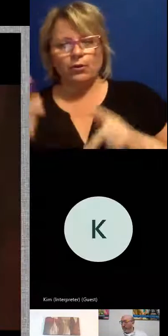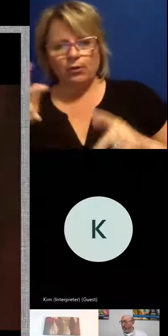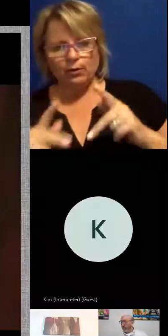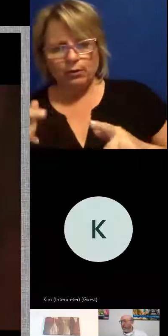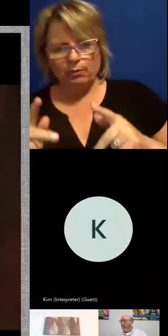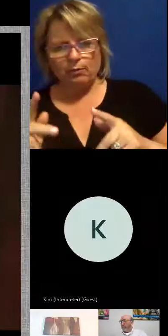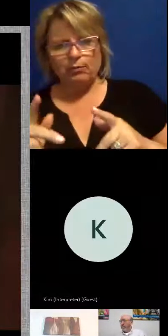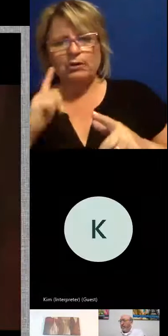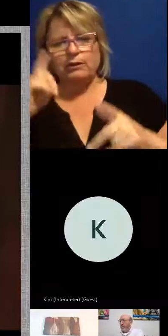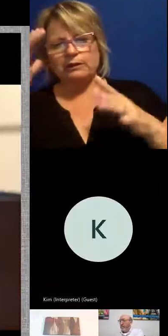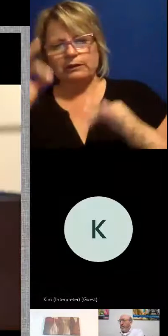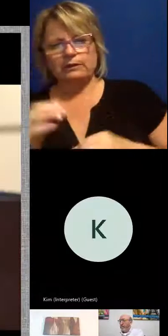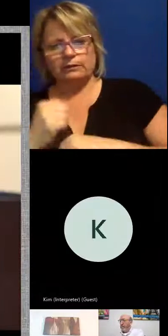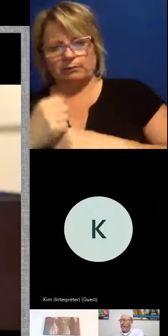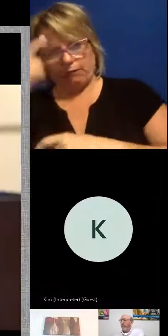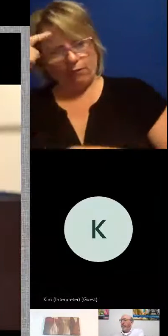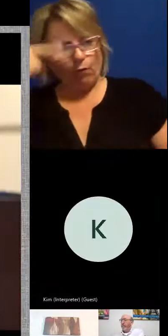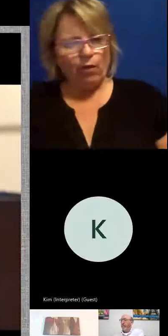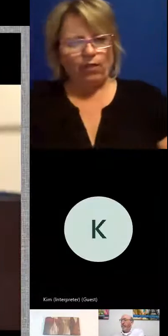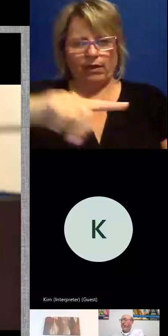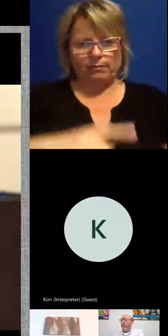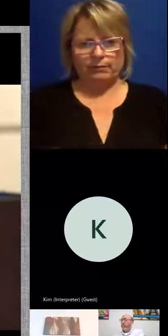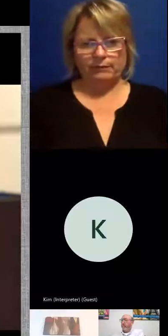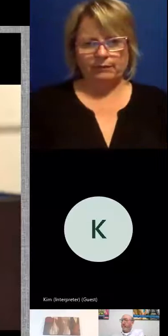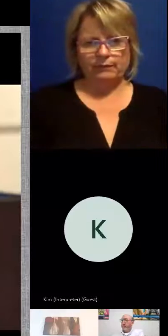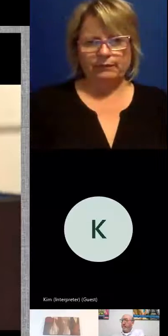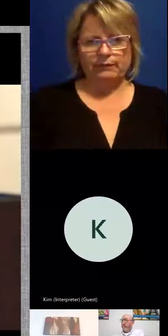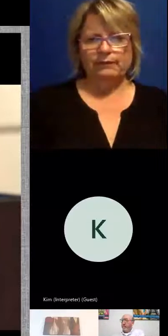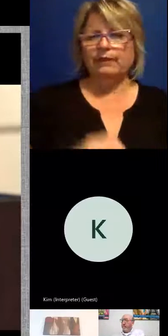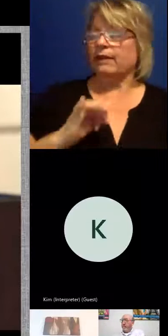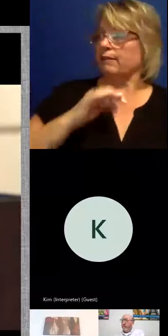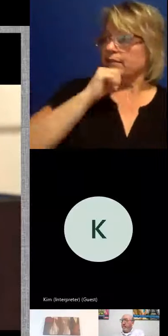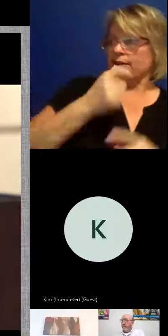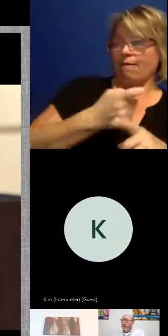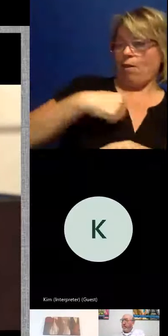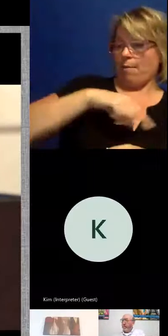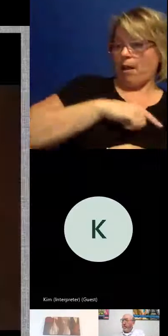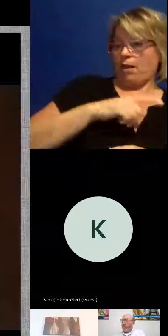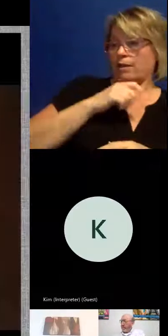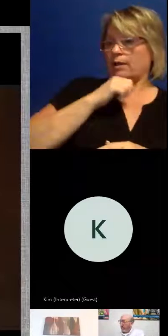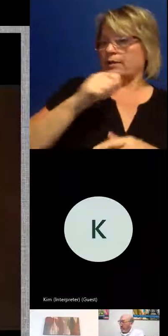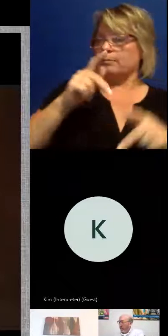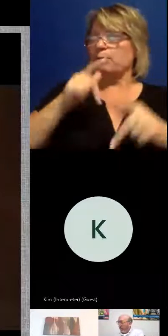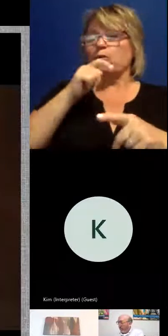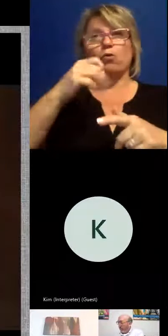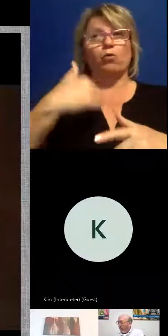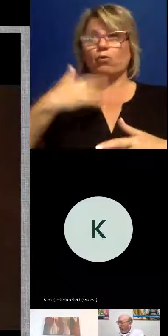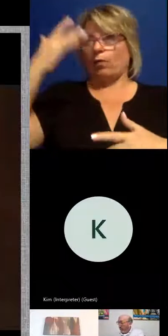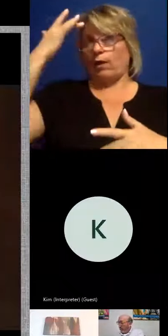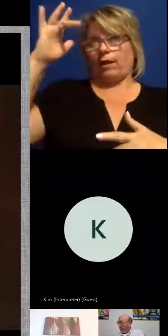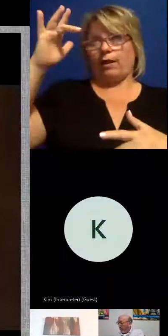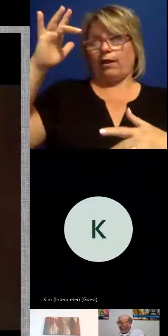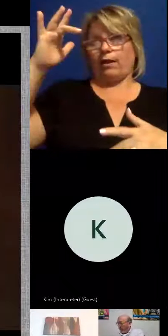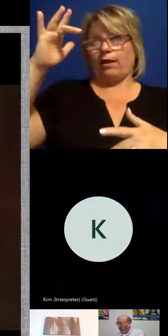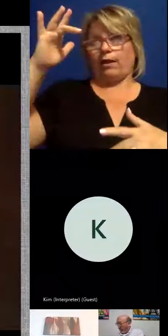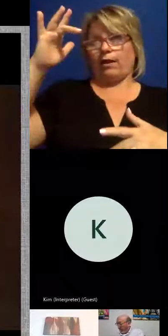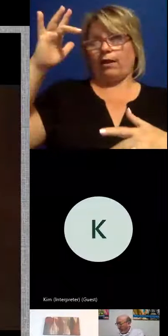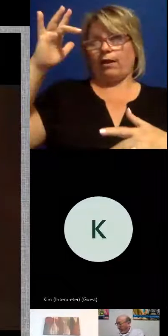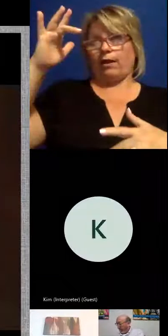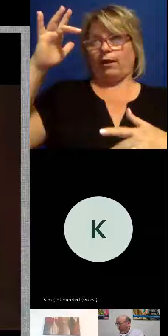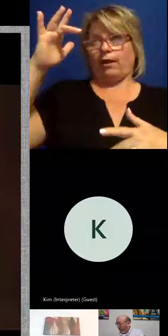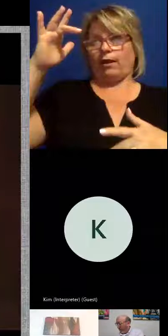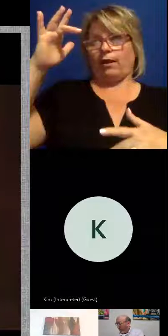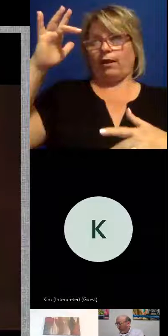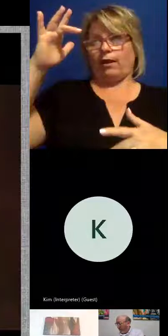heard. Decisions were made for them. If it doesn't come from us, it comes from people who don't have an intellectual disability